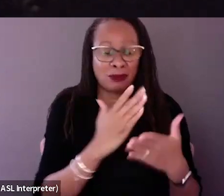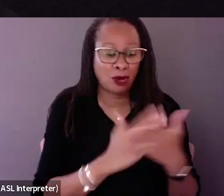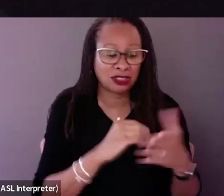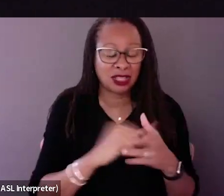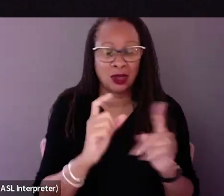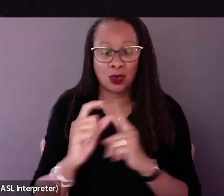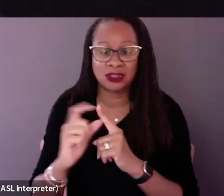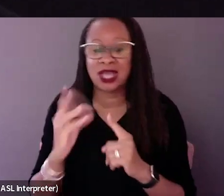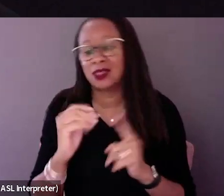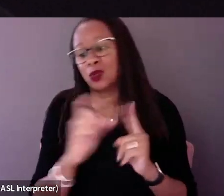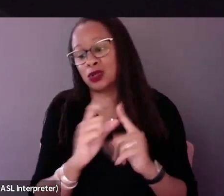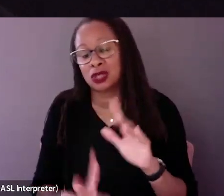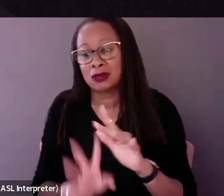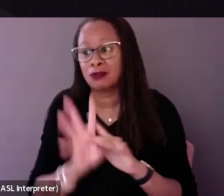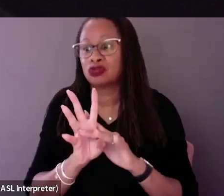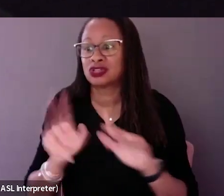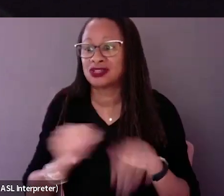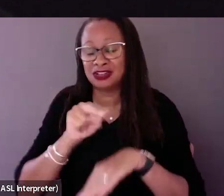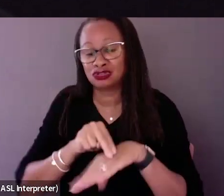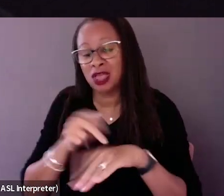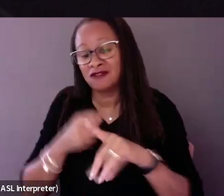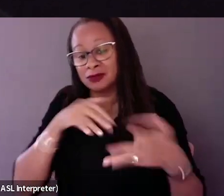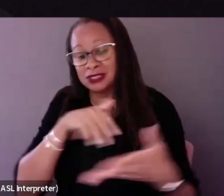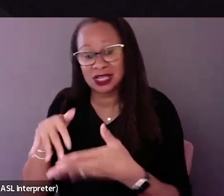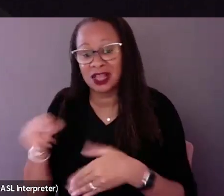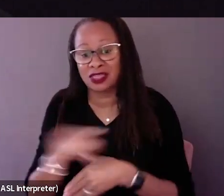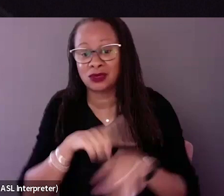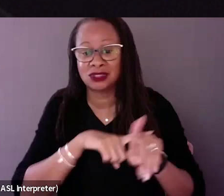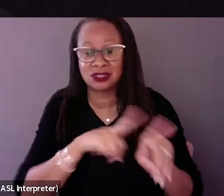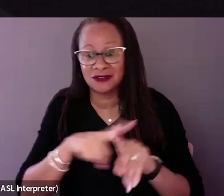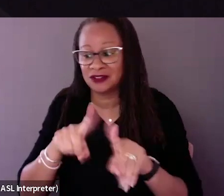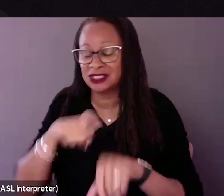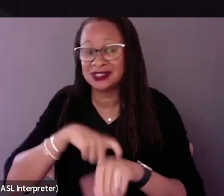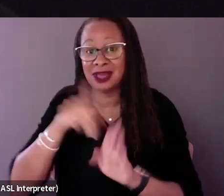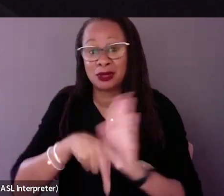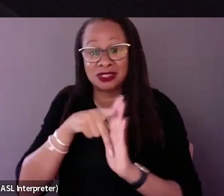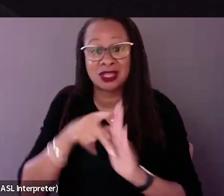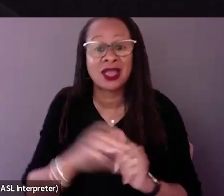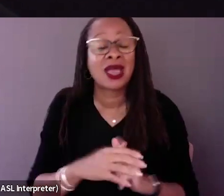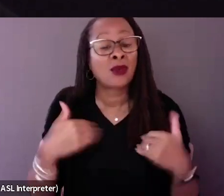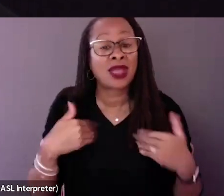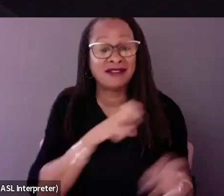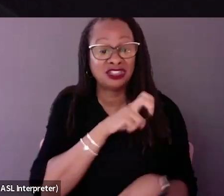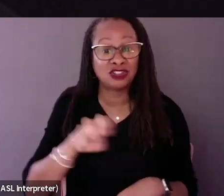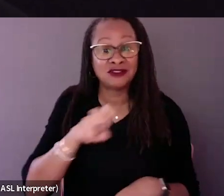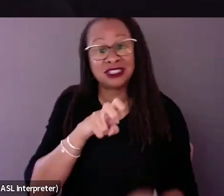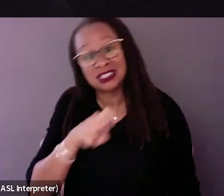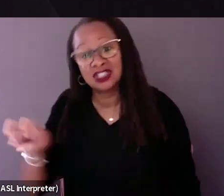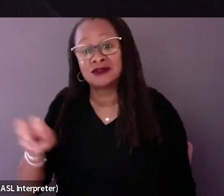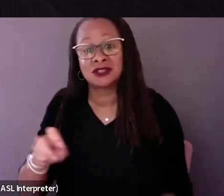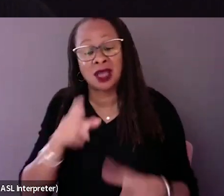kind of emerged naturally out of studying those different periods. Like there are shifts in policy, where they